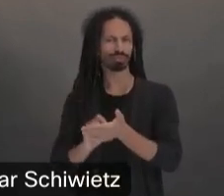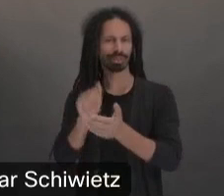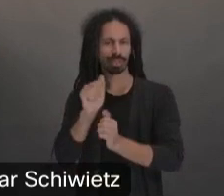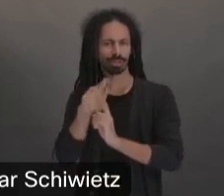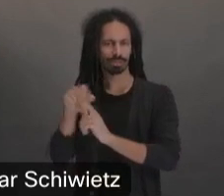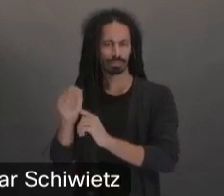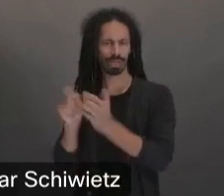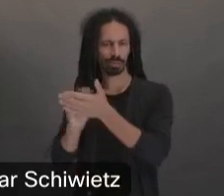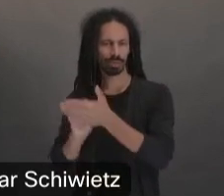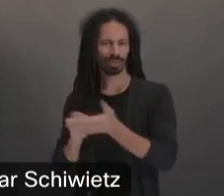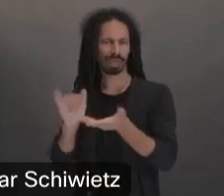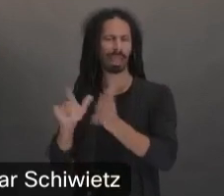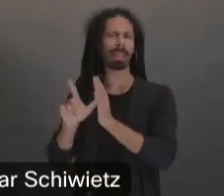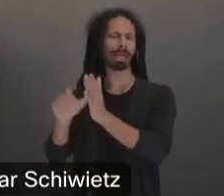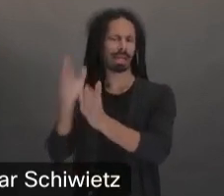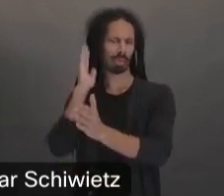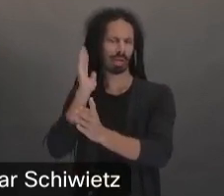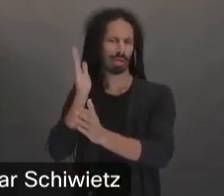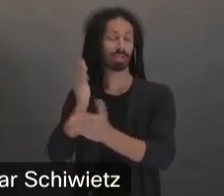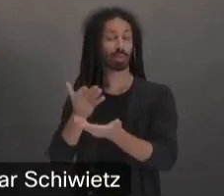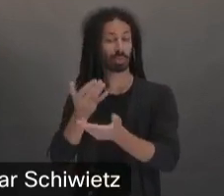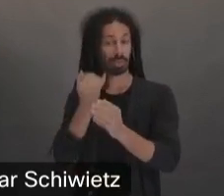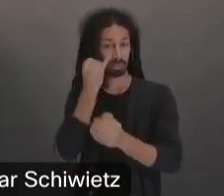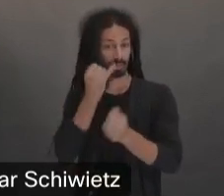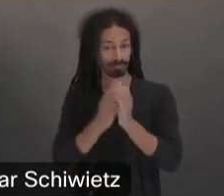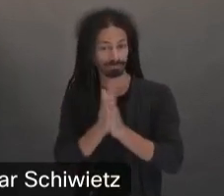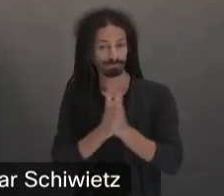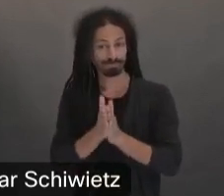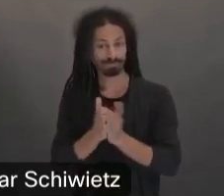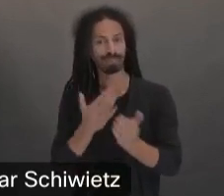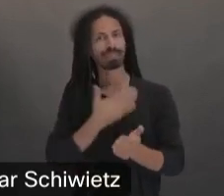the formatting workshop if that's something you're interested in.